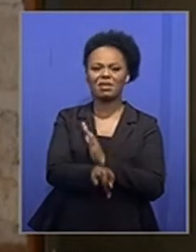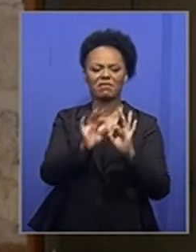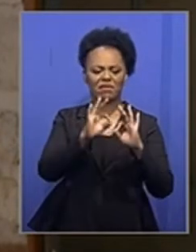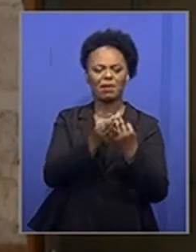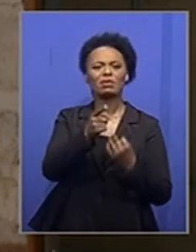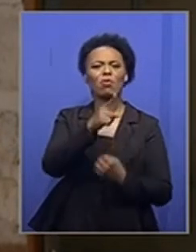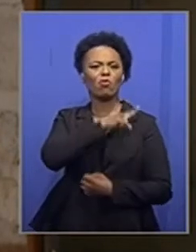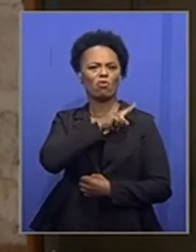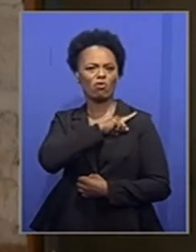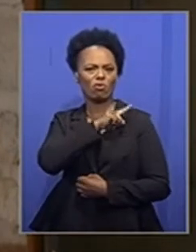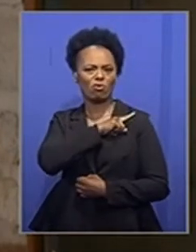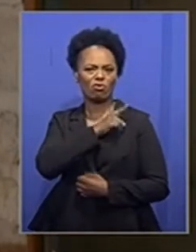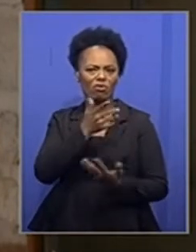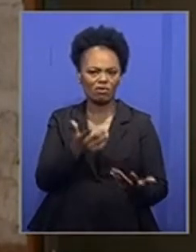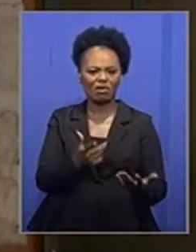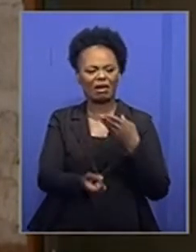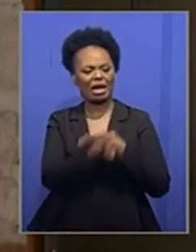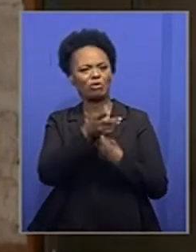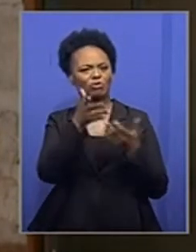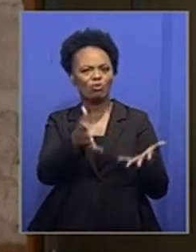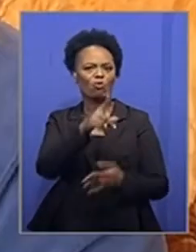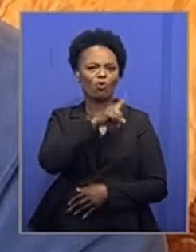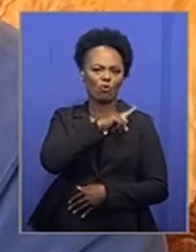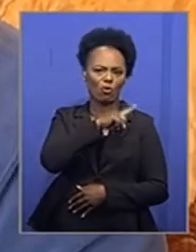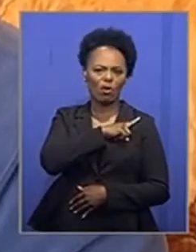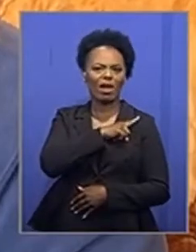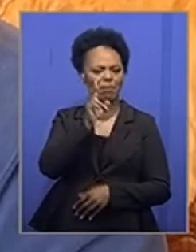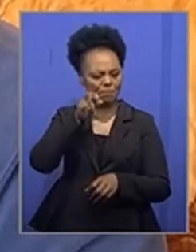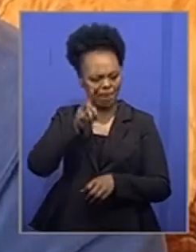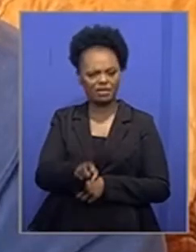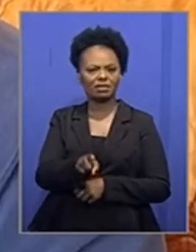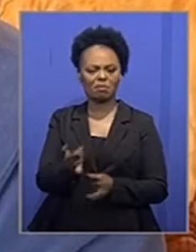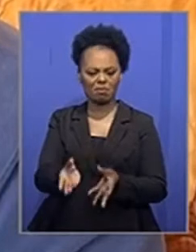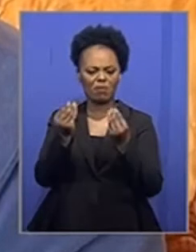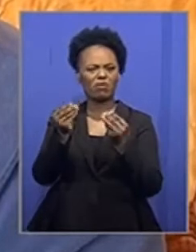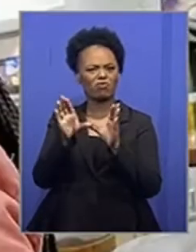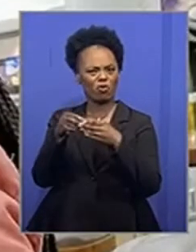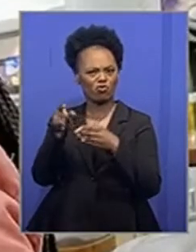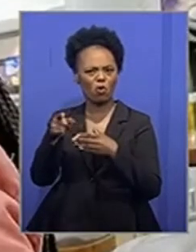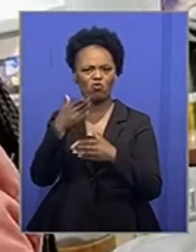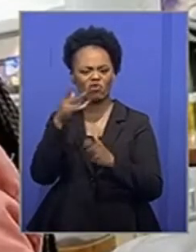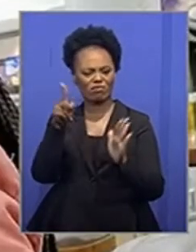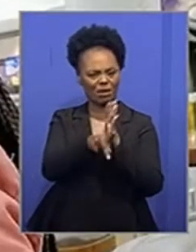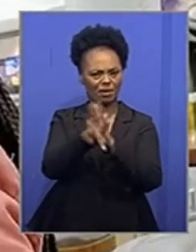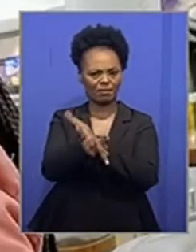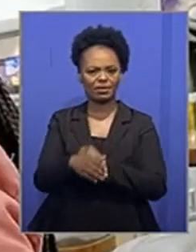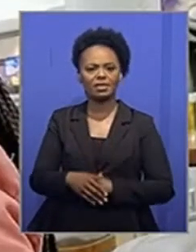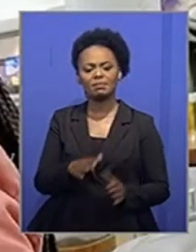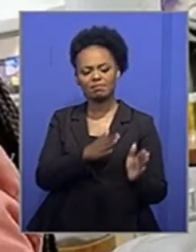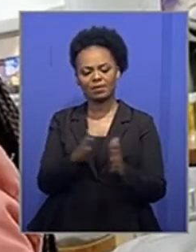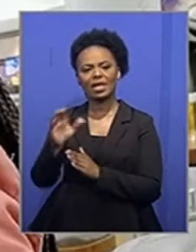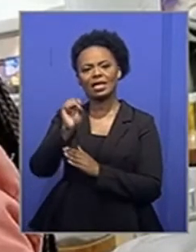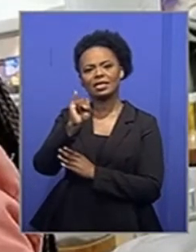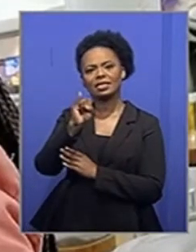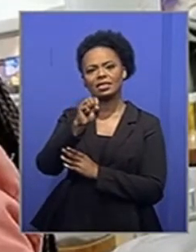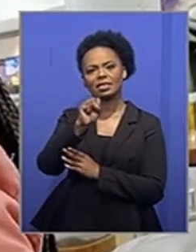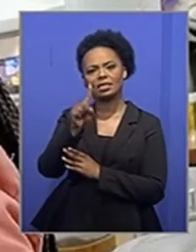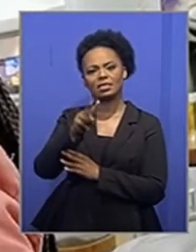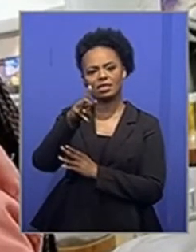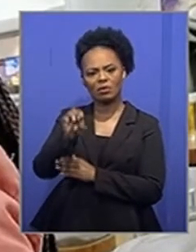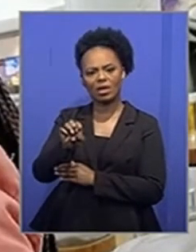etsa bonnete ba gore re ya botebong ba diketsahalo tse etsaetseng mona le gore re fumane babelaelwa bana. Lelapa le boletse ga e mong wa bafu